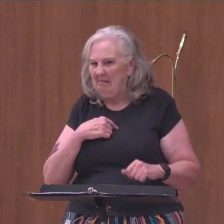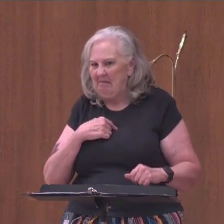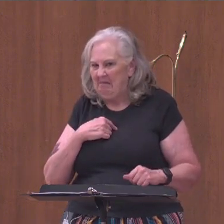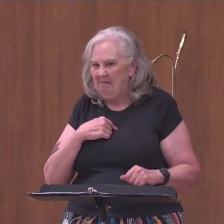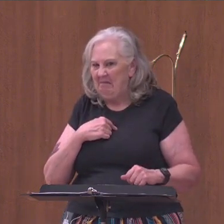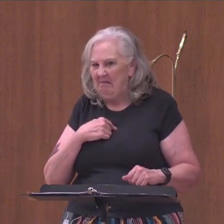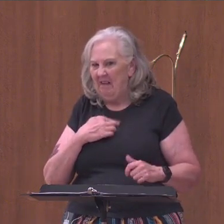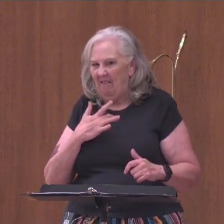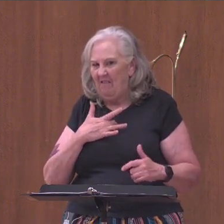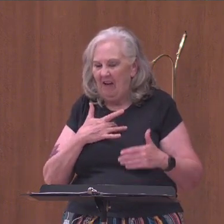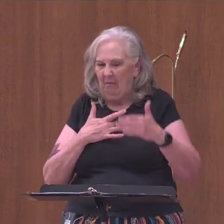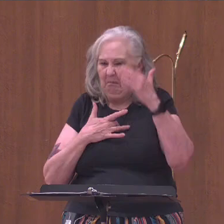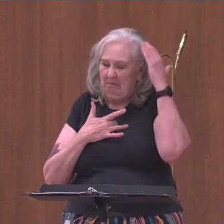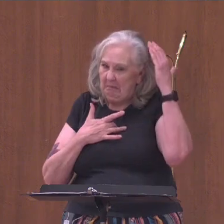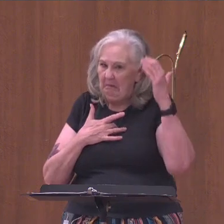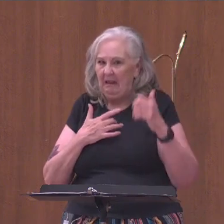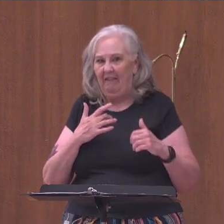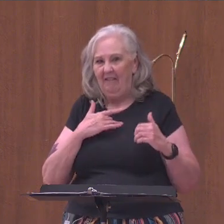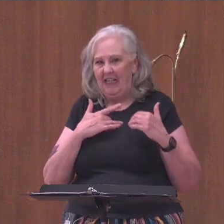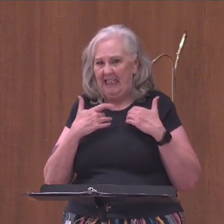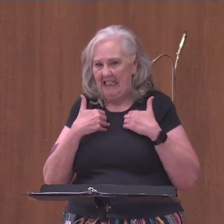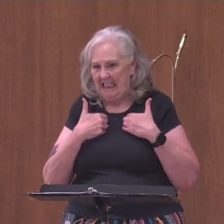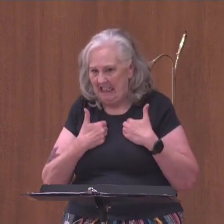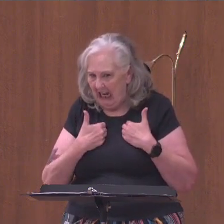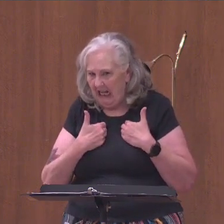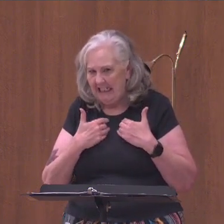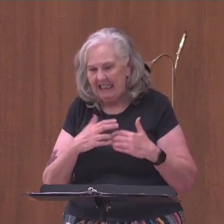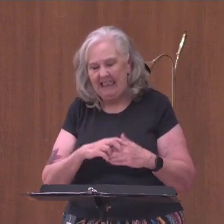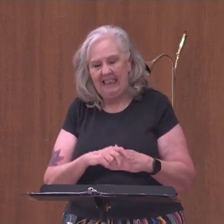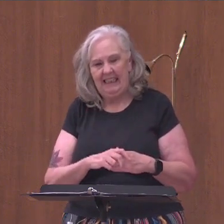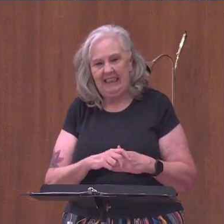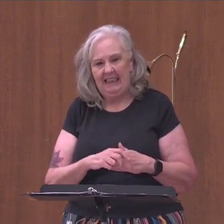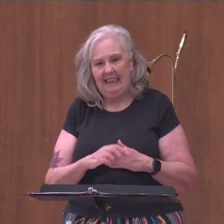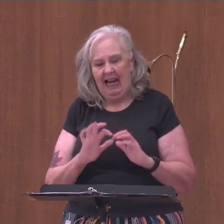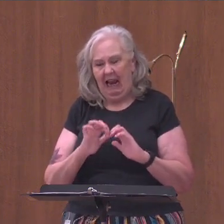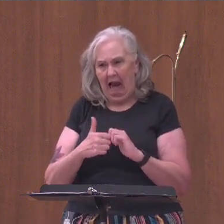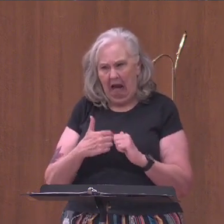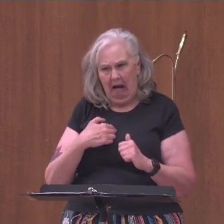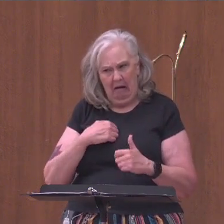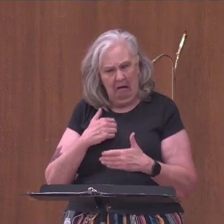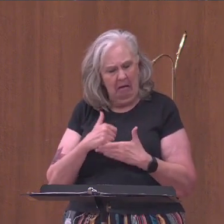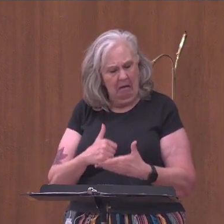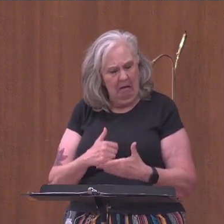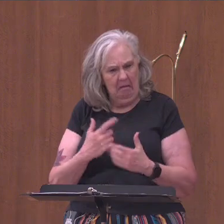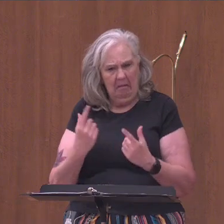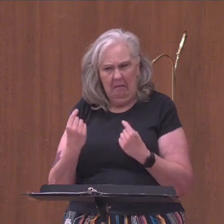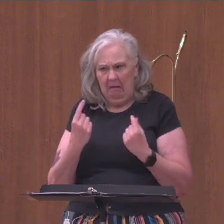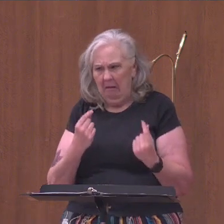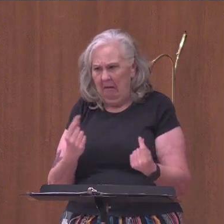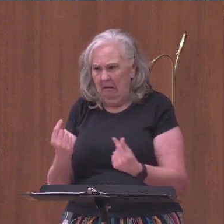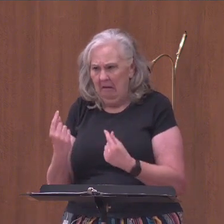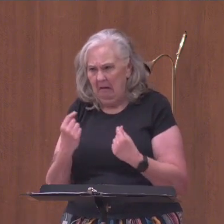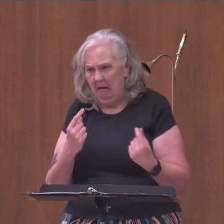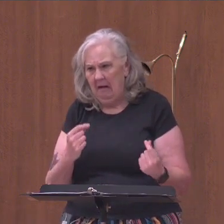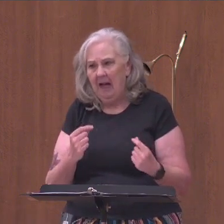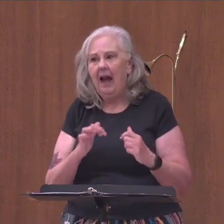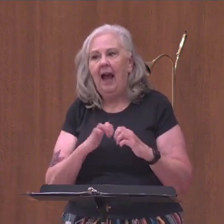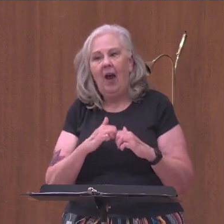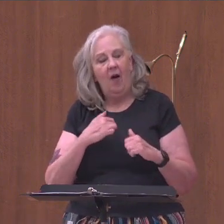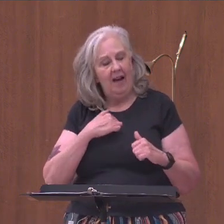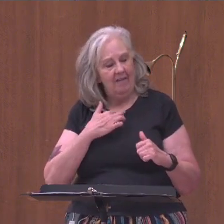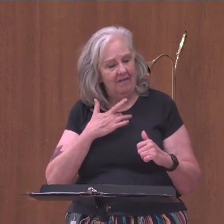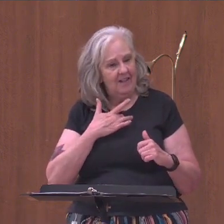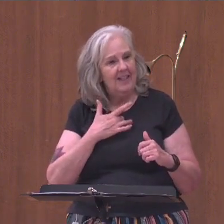overwhelmed, exhausted, unsure of what difference you could make. That's how I feel